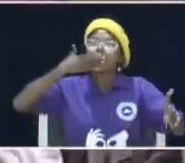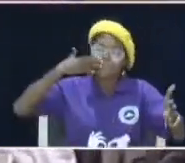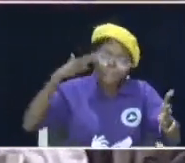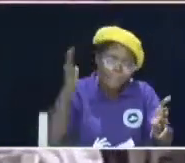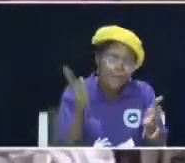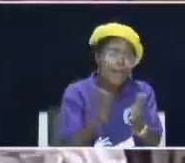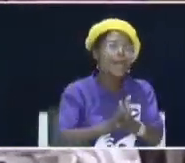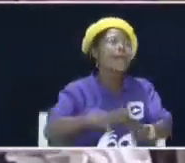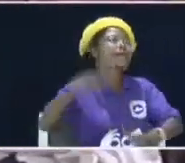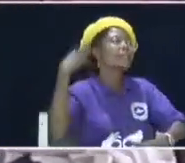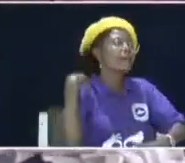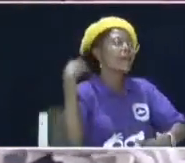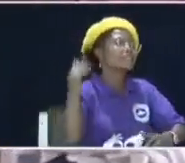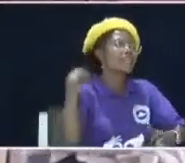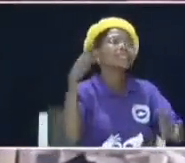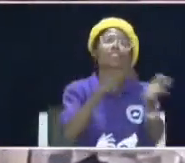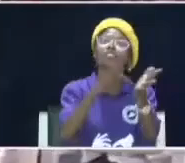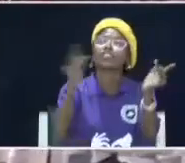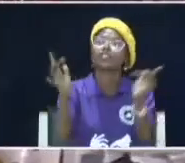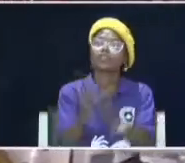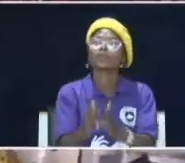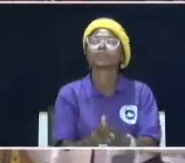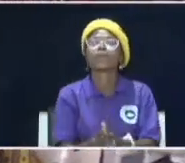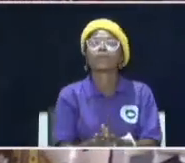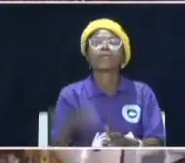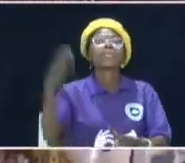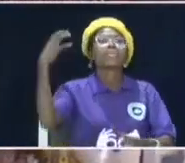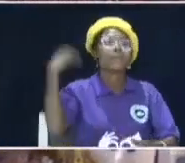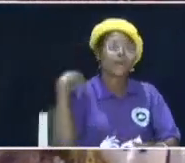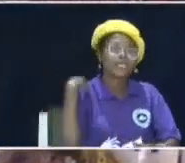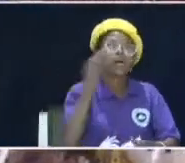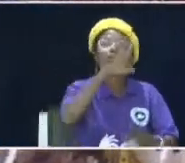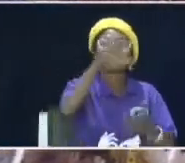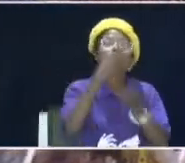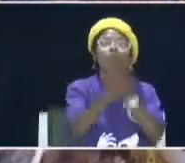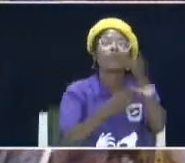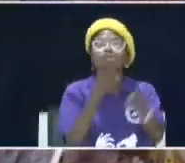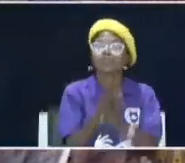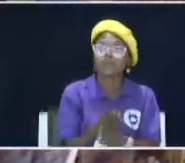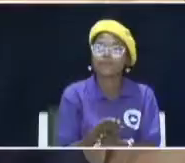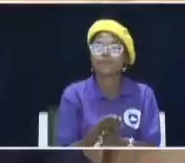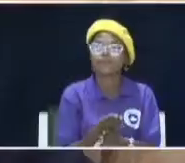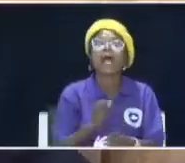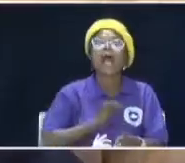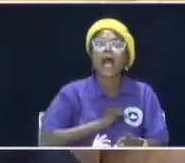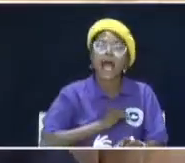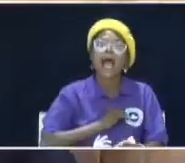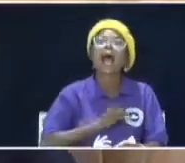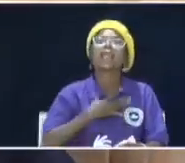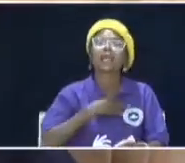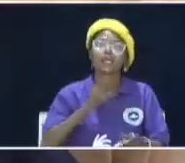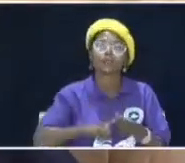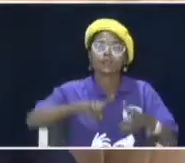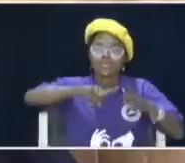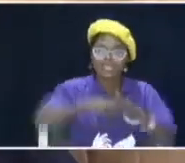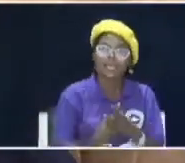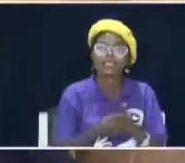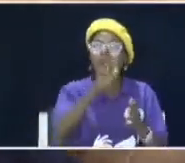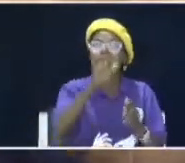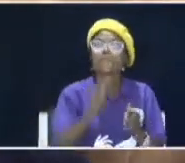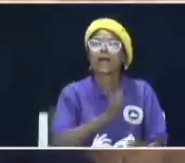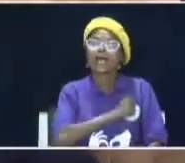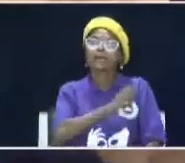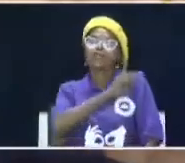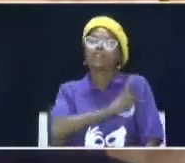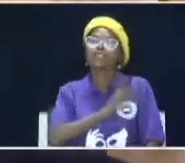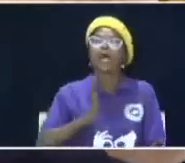Praise Master Jesus, the Master of the Universe. I'd like to start by